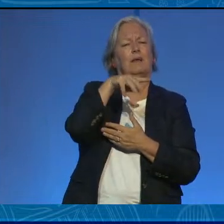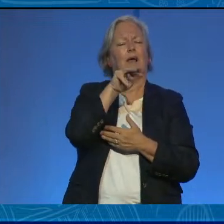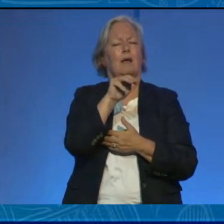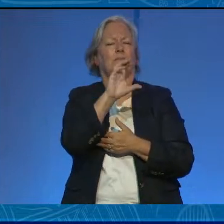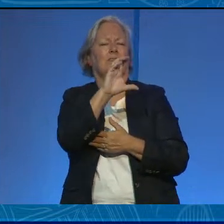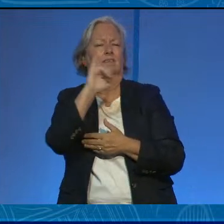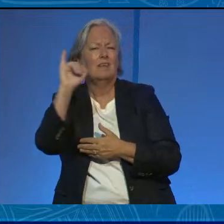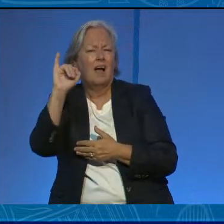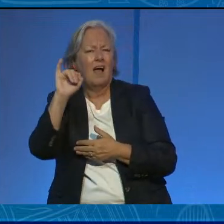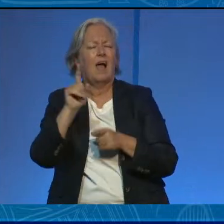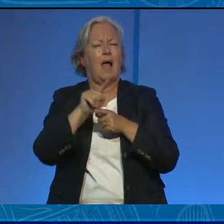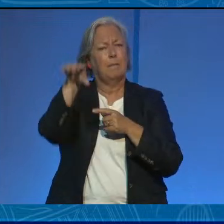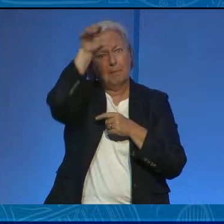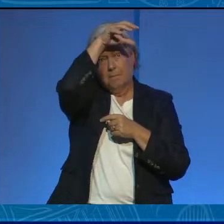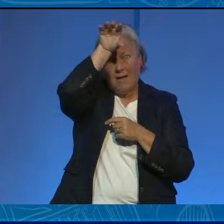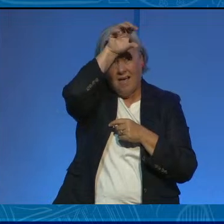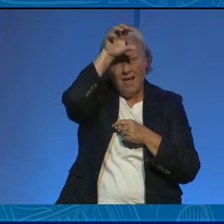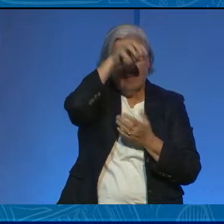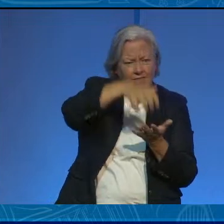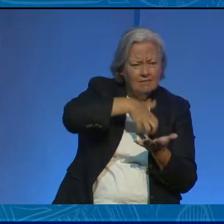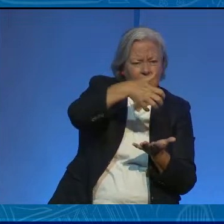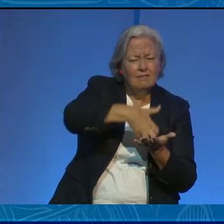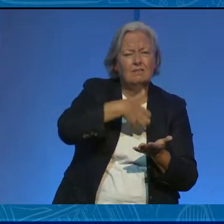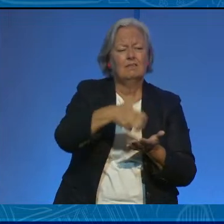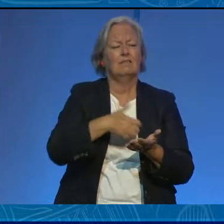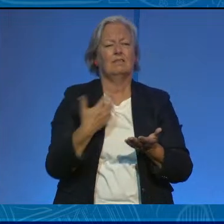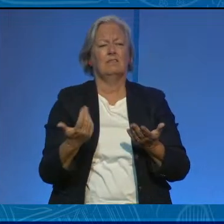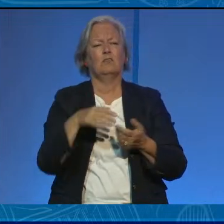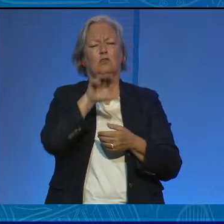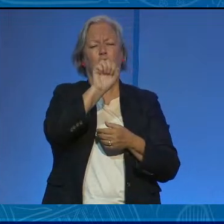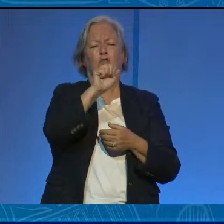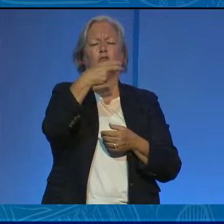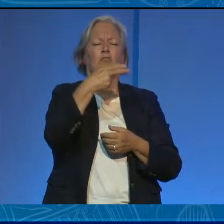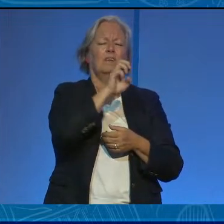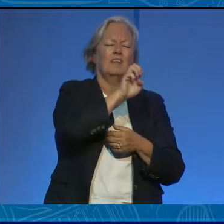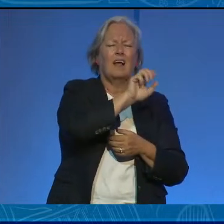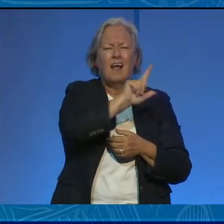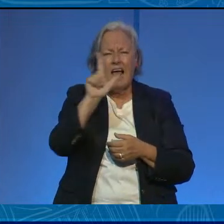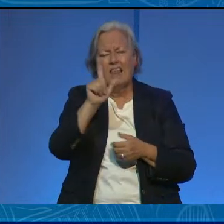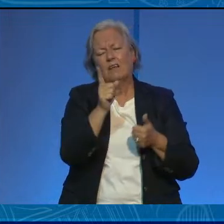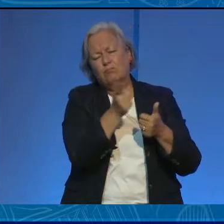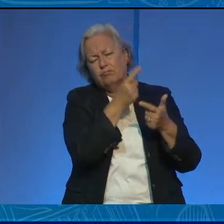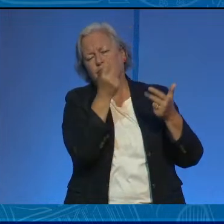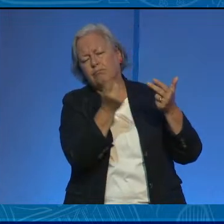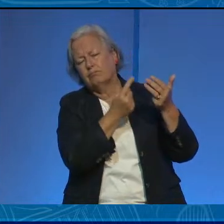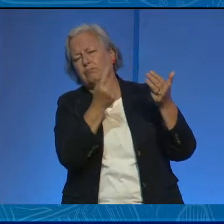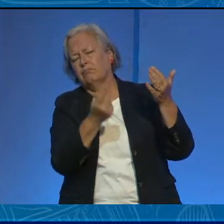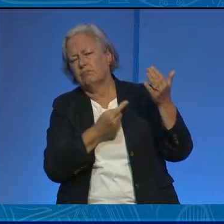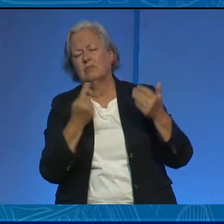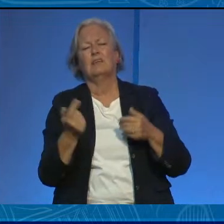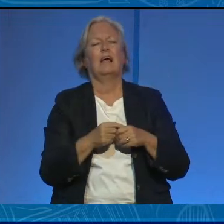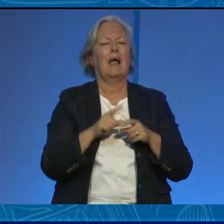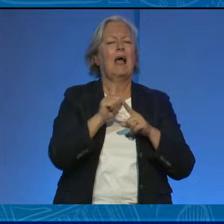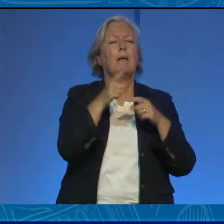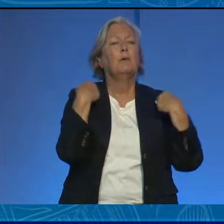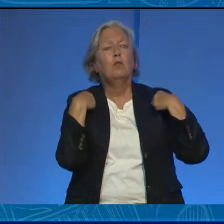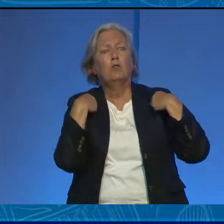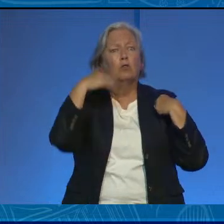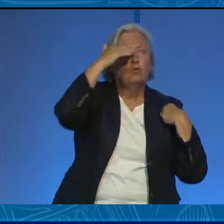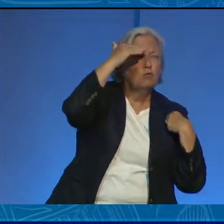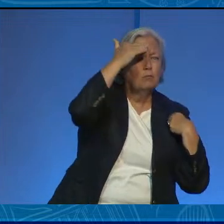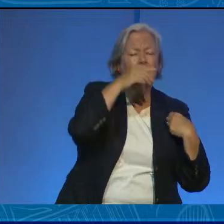DMCI Mining Corporation, Pilipinas Shell, Toyota, Jollibee Foods Corporation, Tourism Promotions